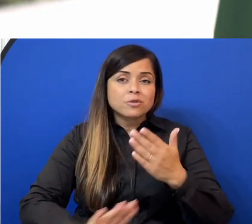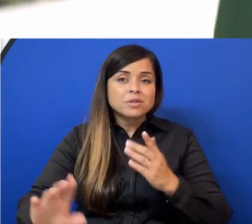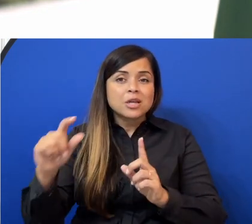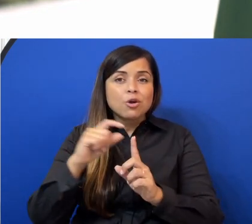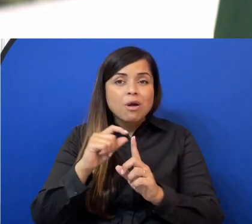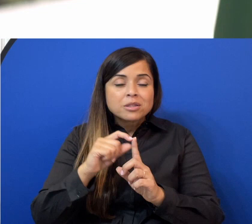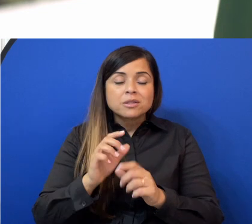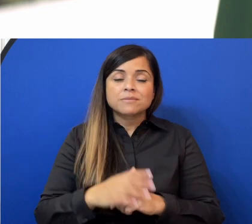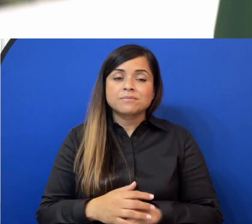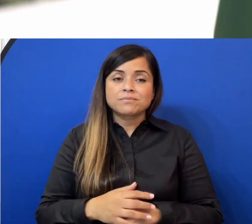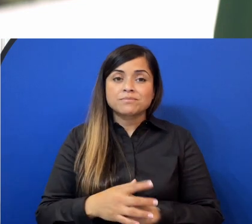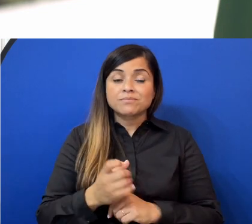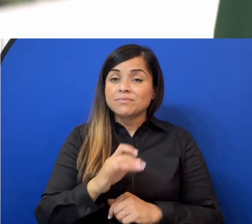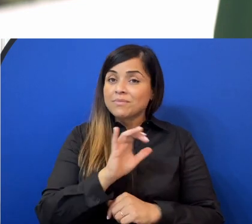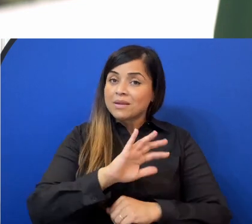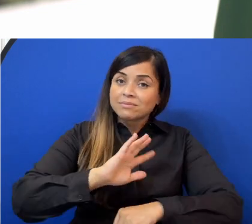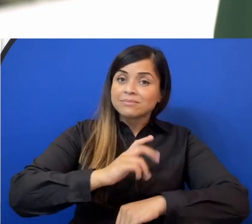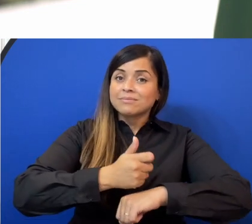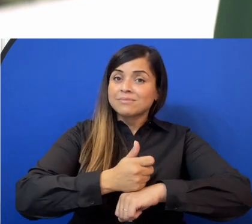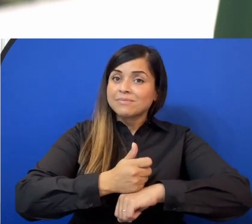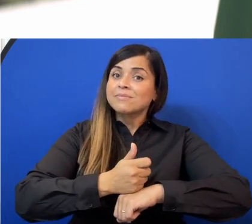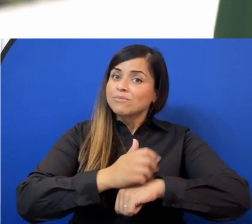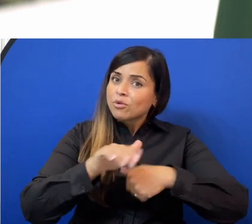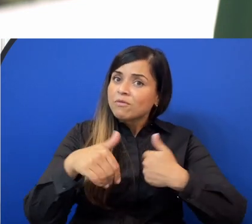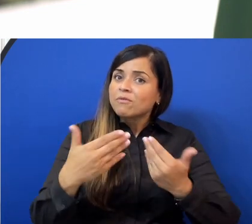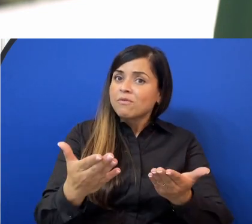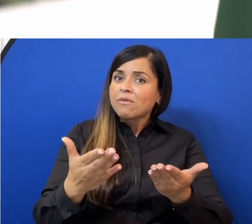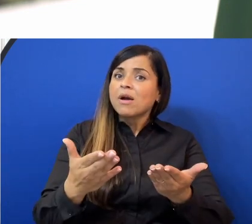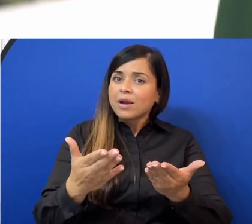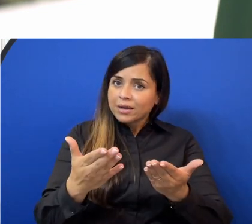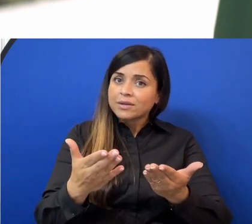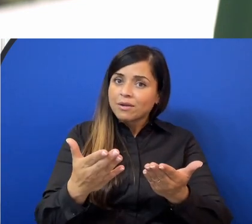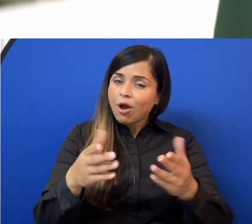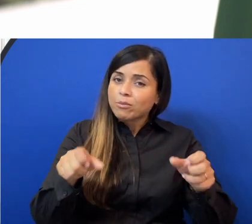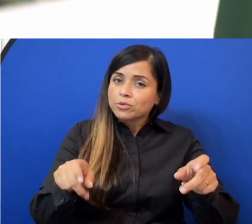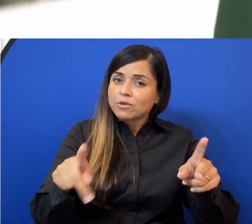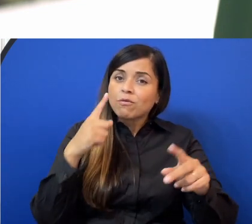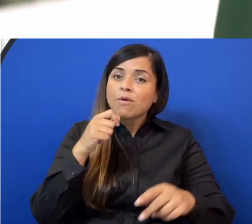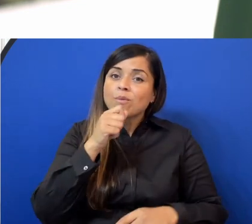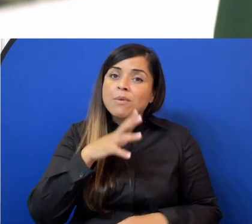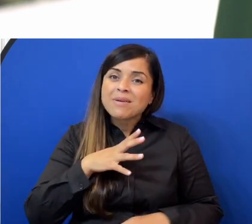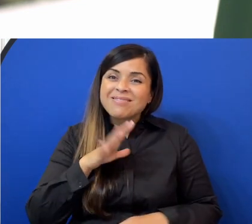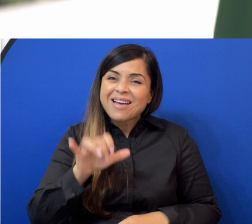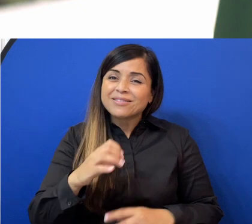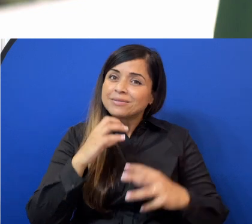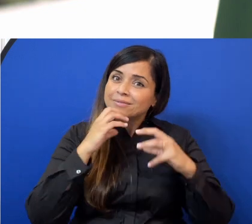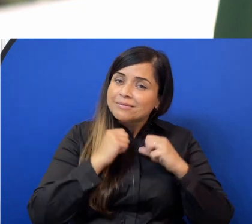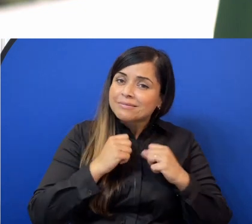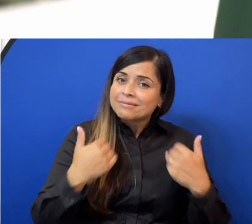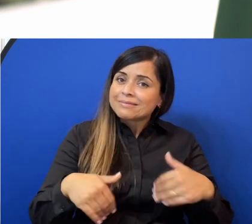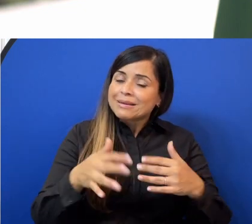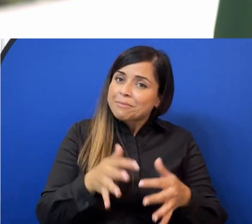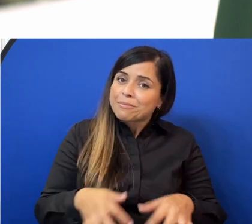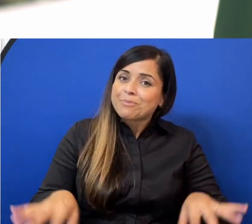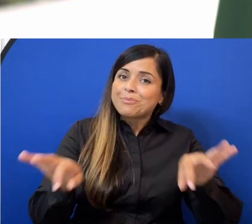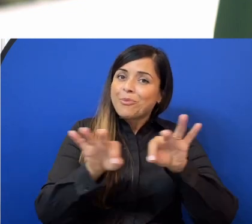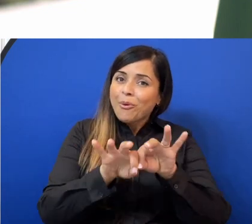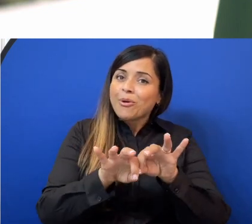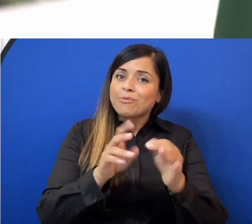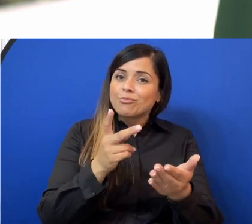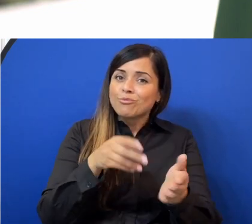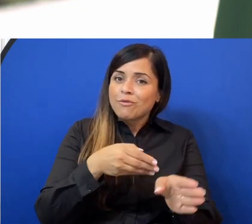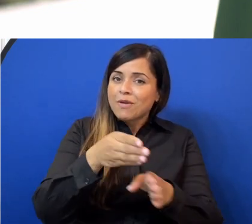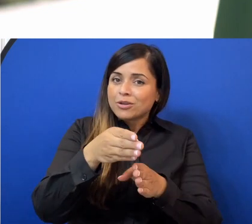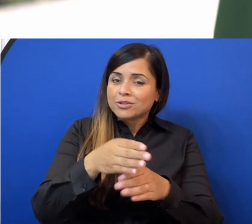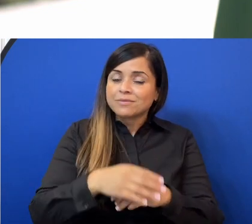a huge impetus for women in a valued and critical profession. And you will be pleased to know that 2021 saw